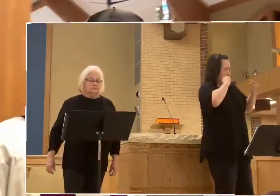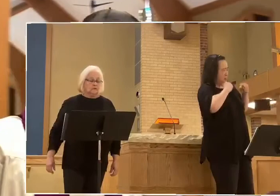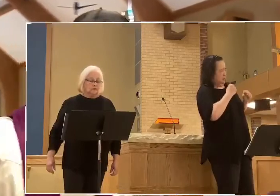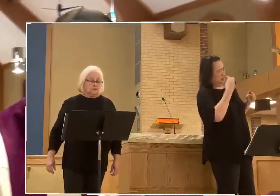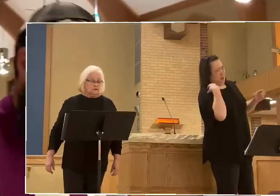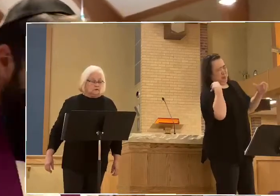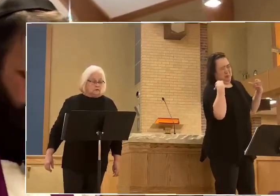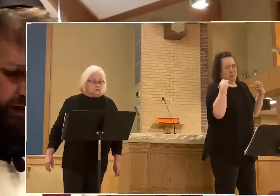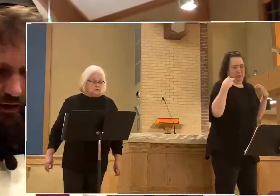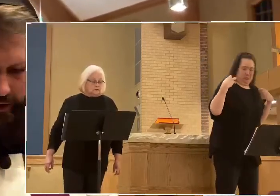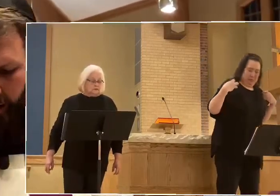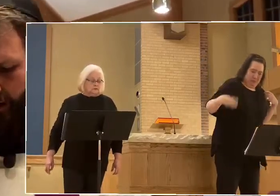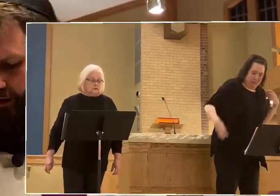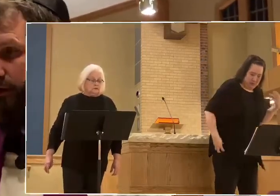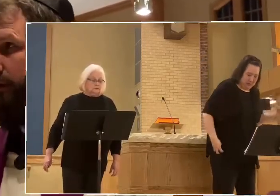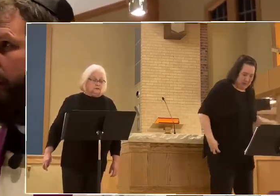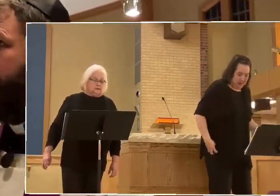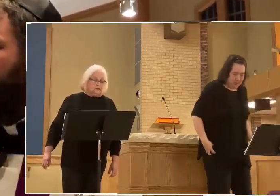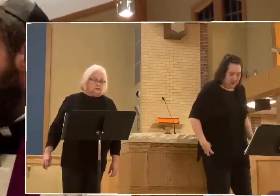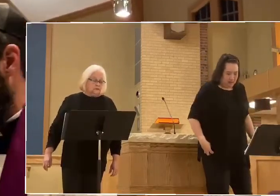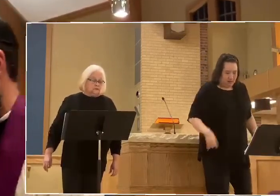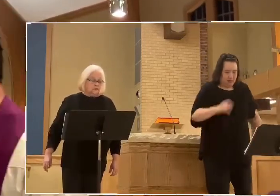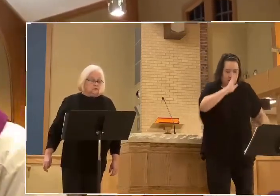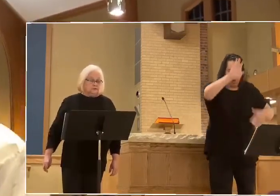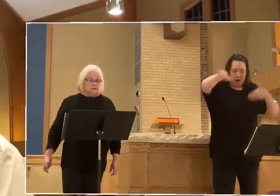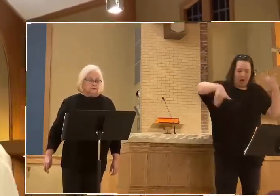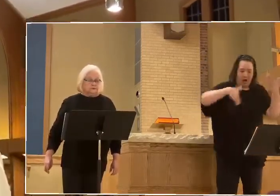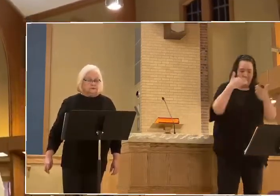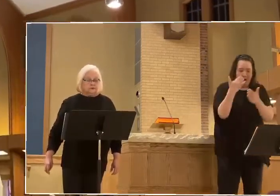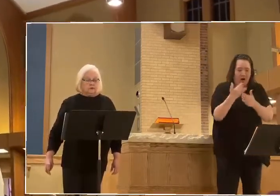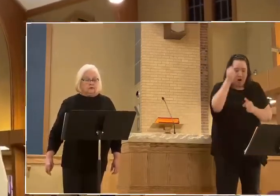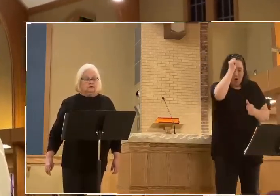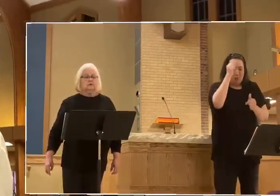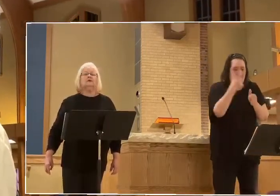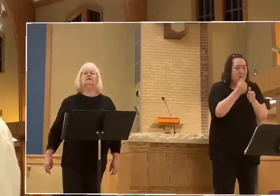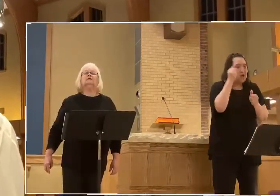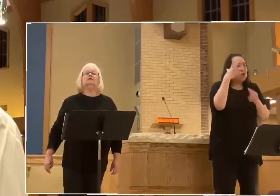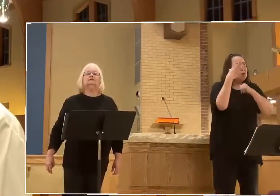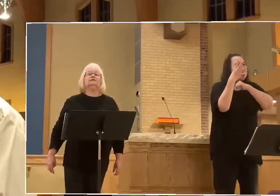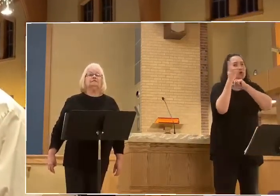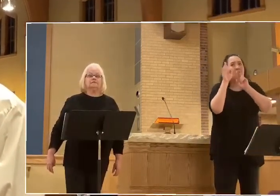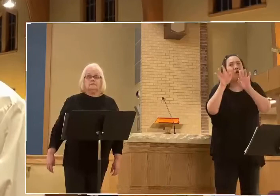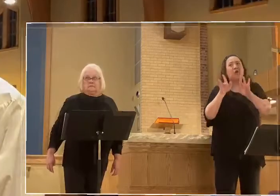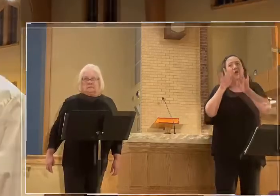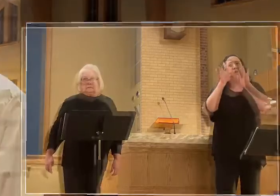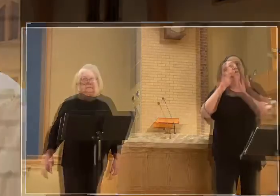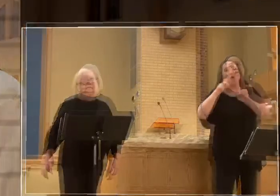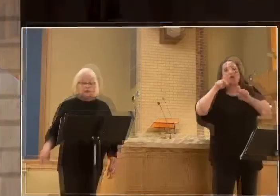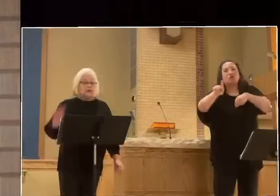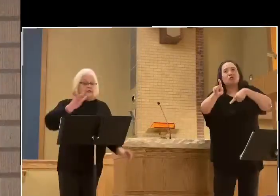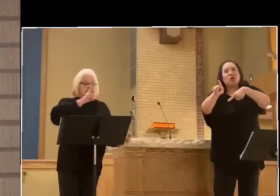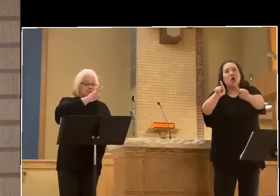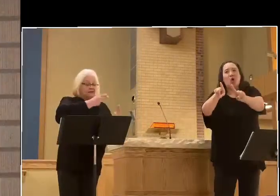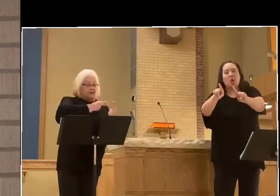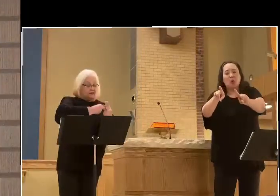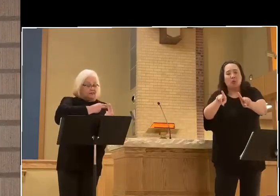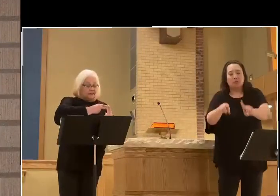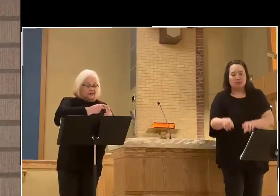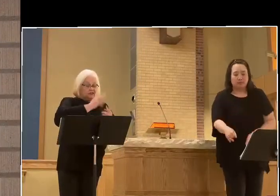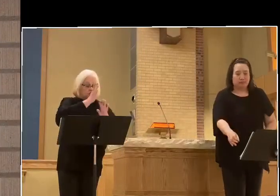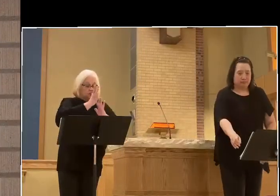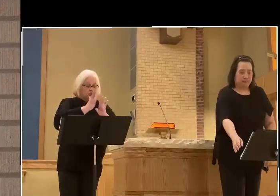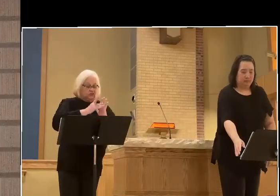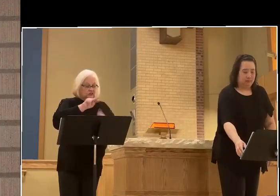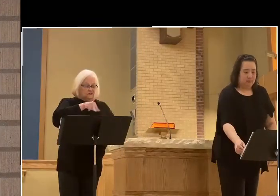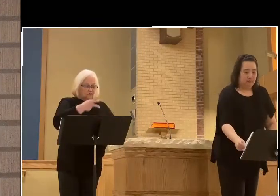resembled all our brothers poor and scorned. The seventh station, Jesus